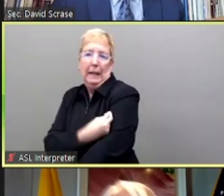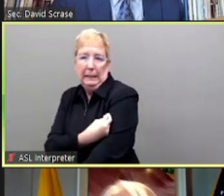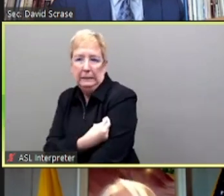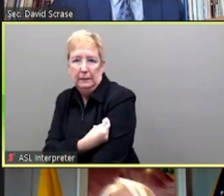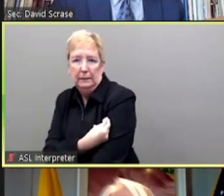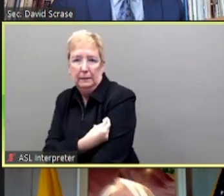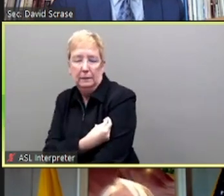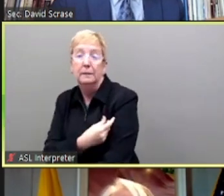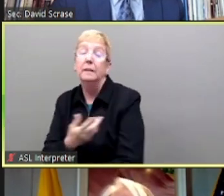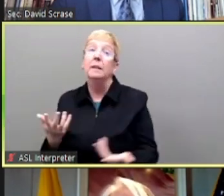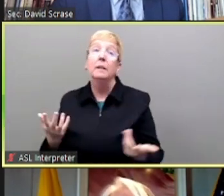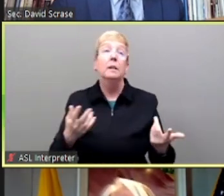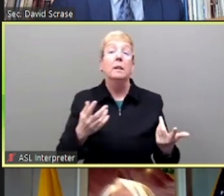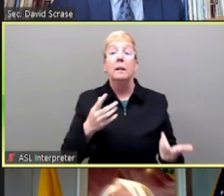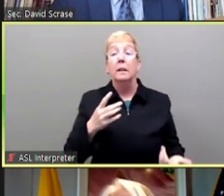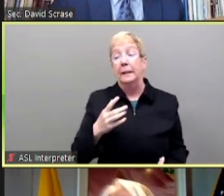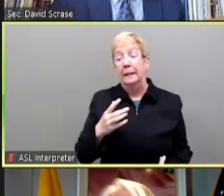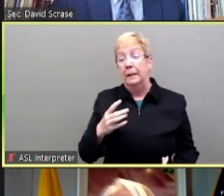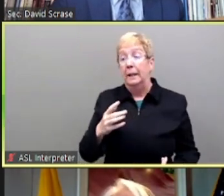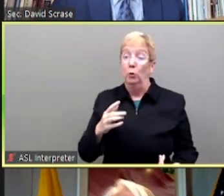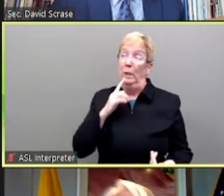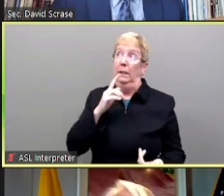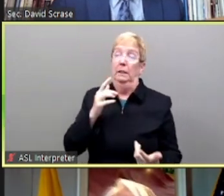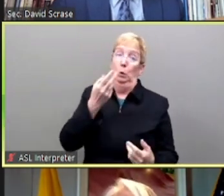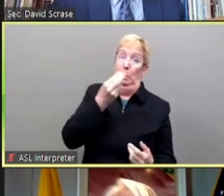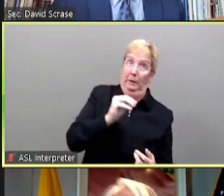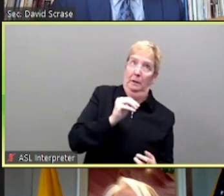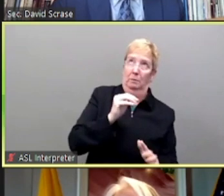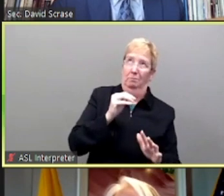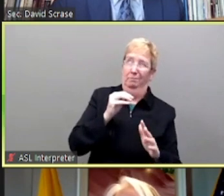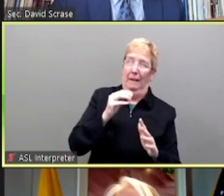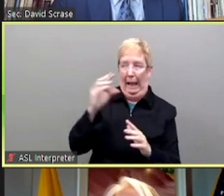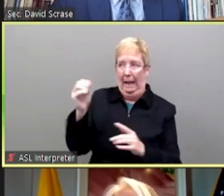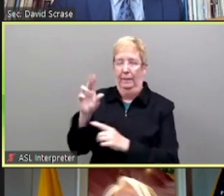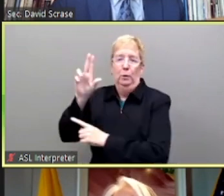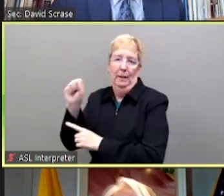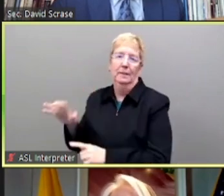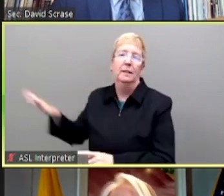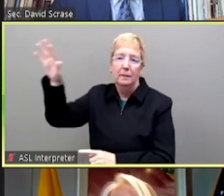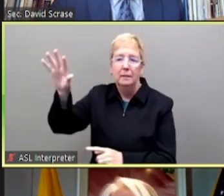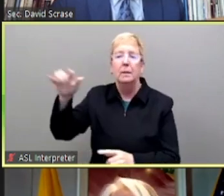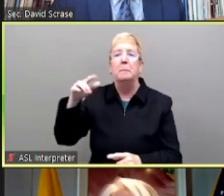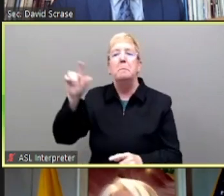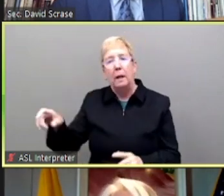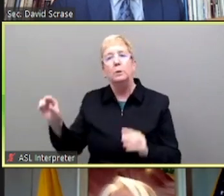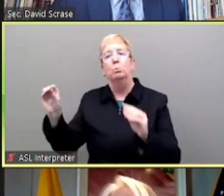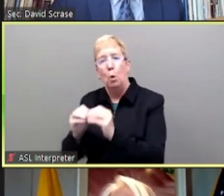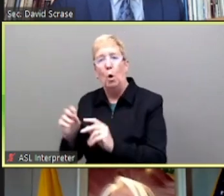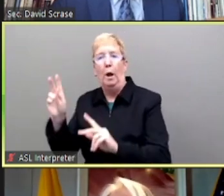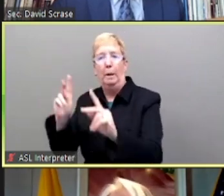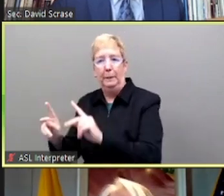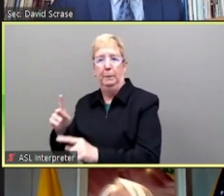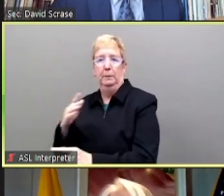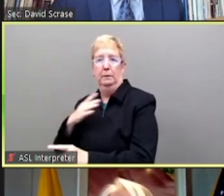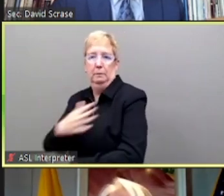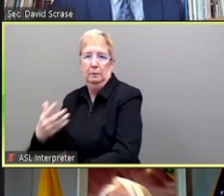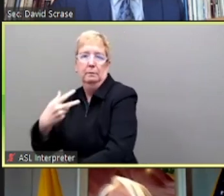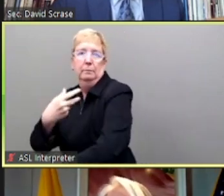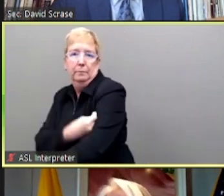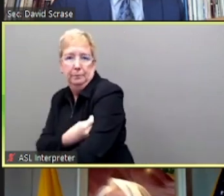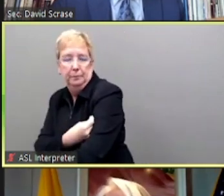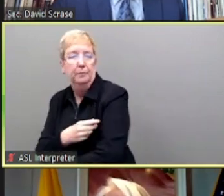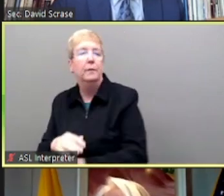and quite frankly, around the country. And we're going to do both. We're going to use